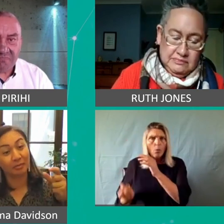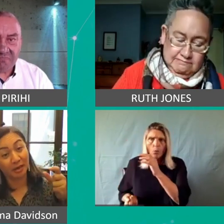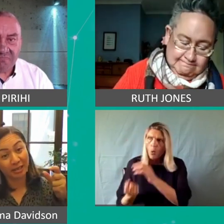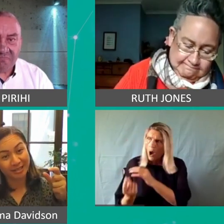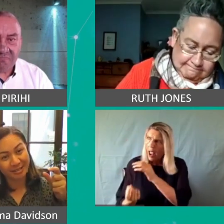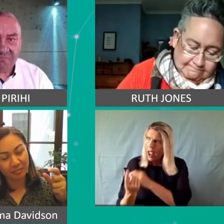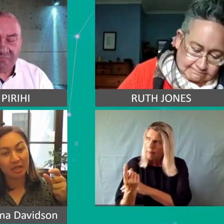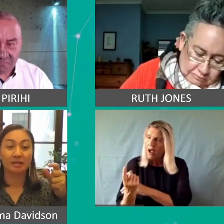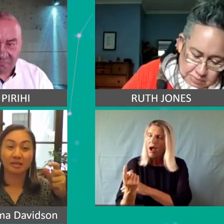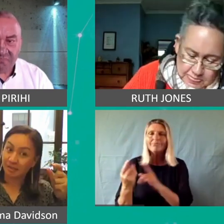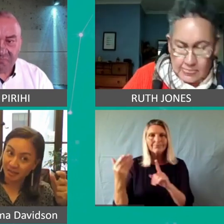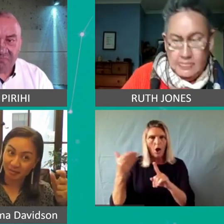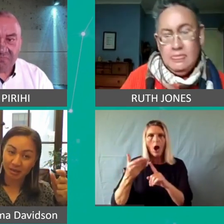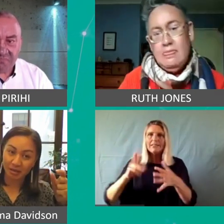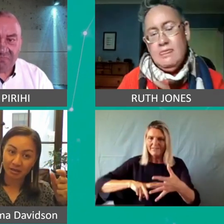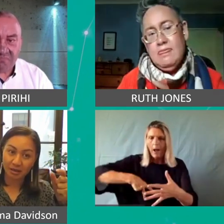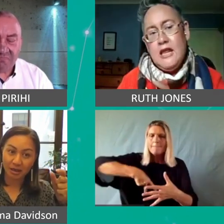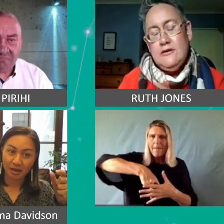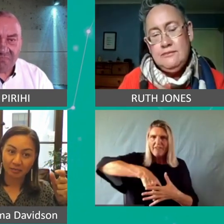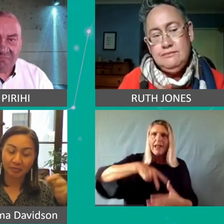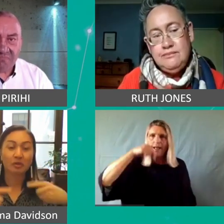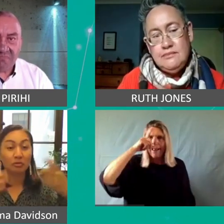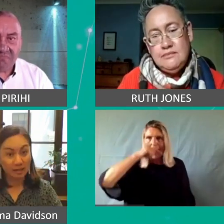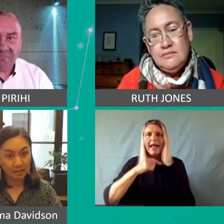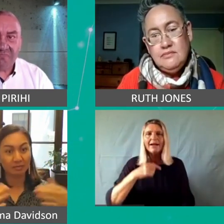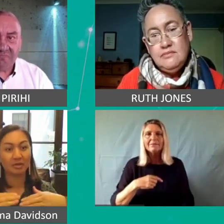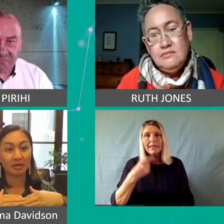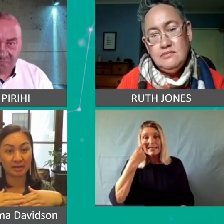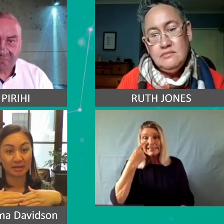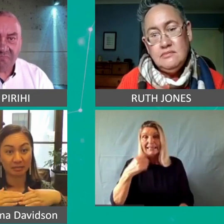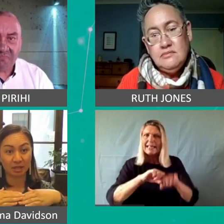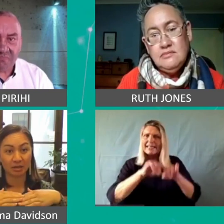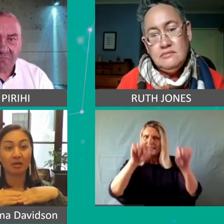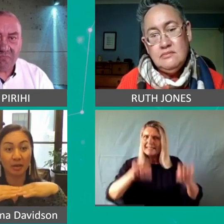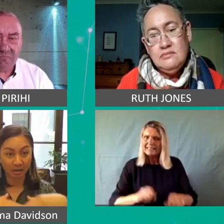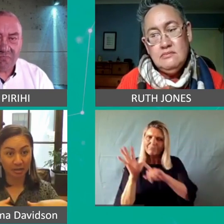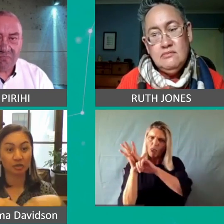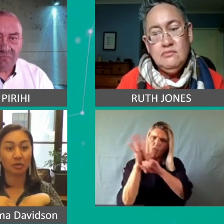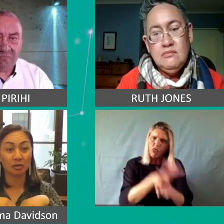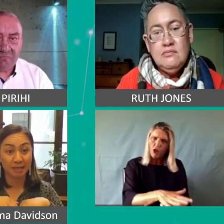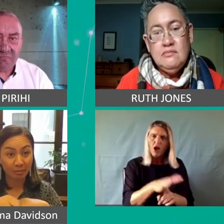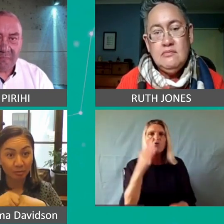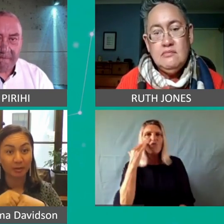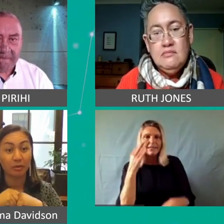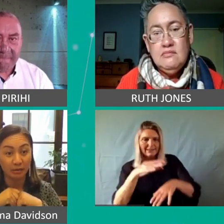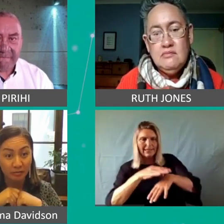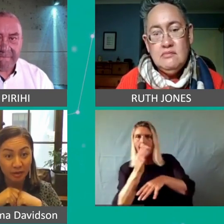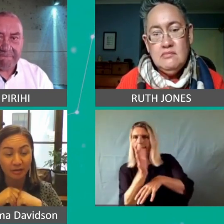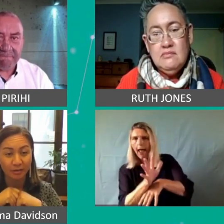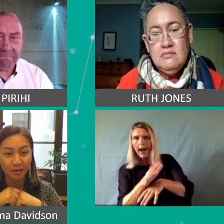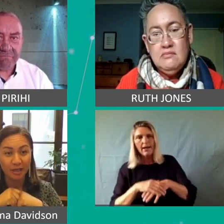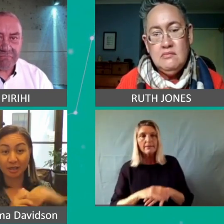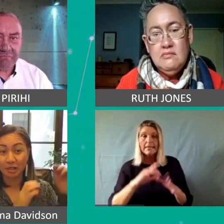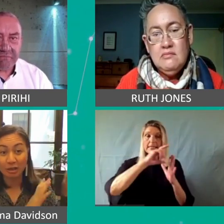the barriers, the systemic racism, the systemic barriers to disabled people and